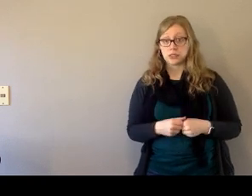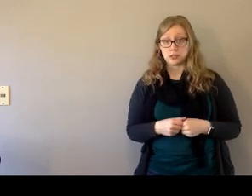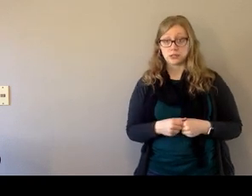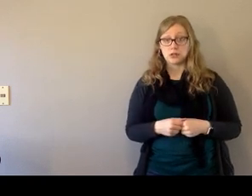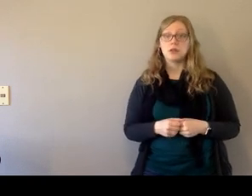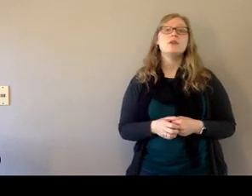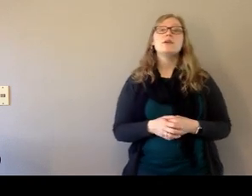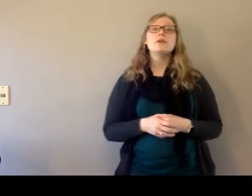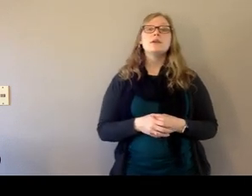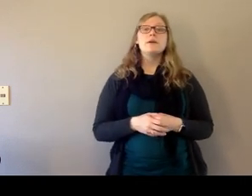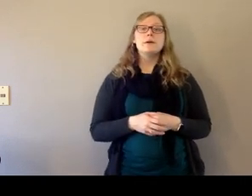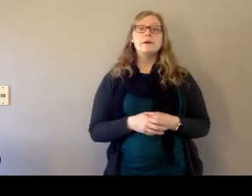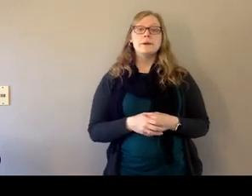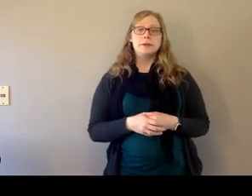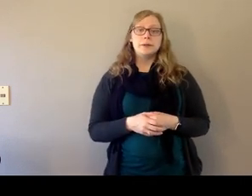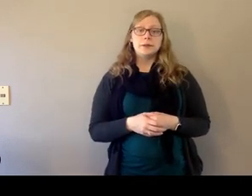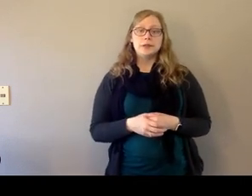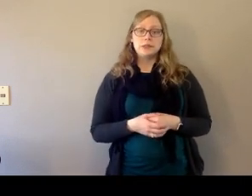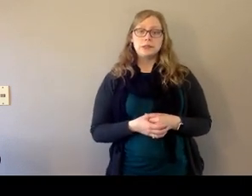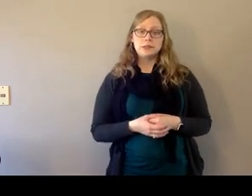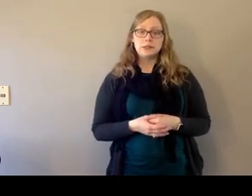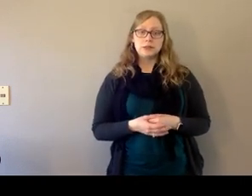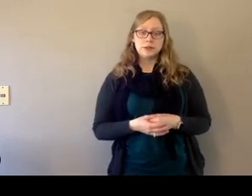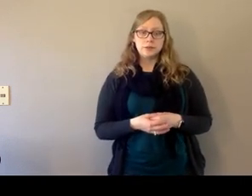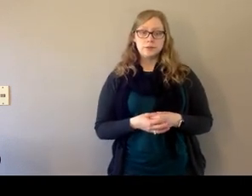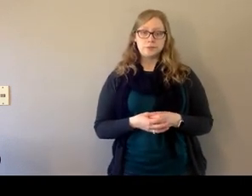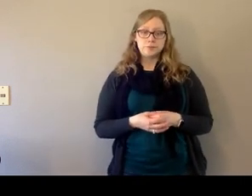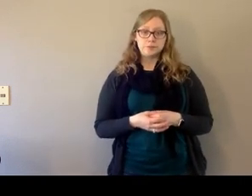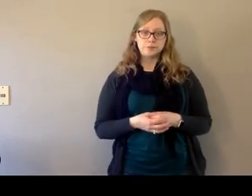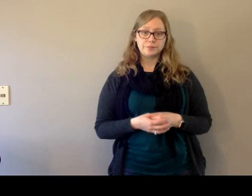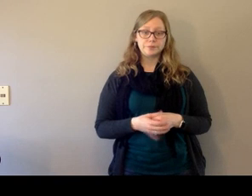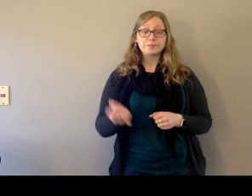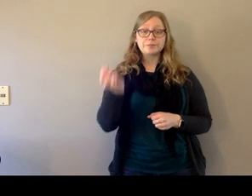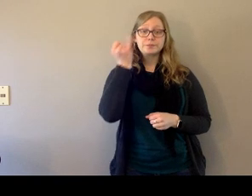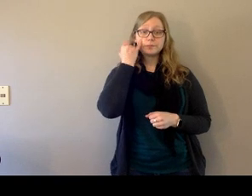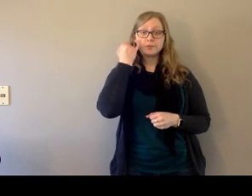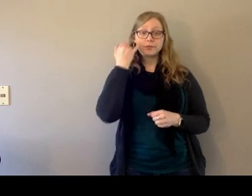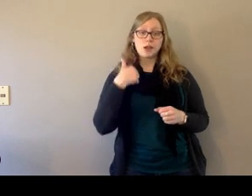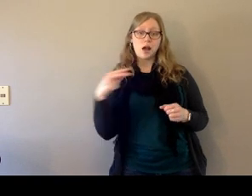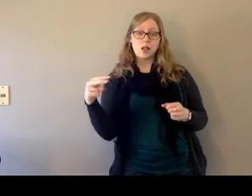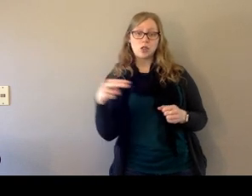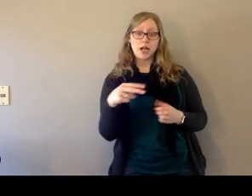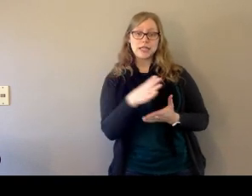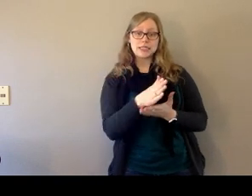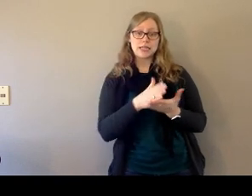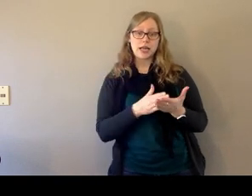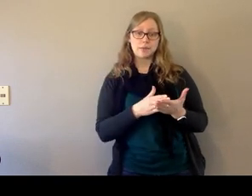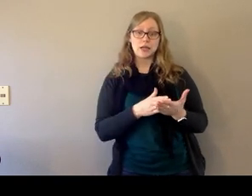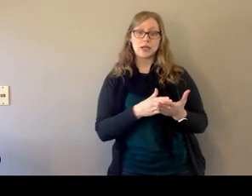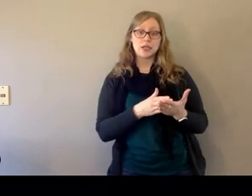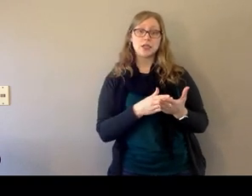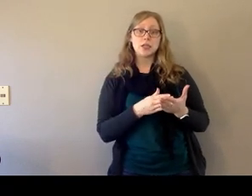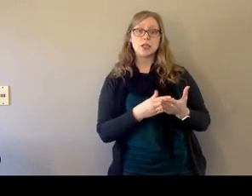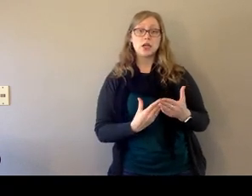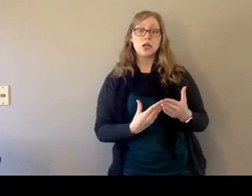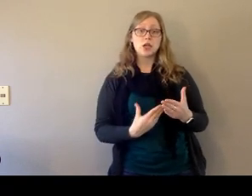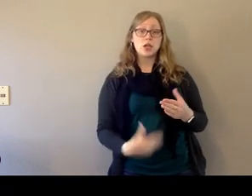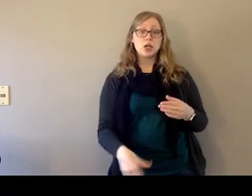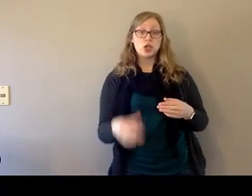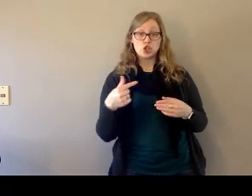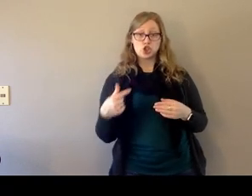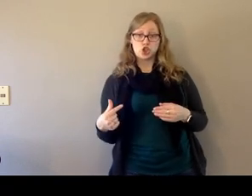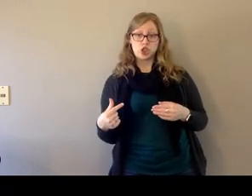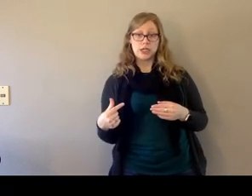So let's look at the next bit. So if I look at this segment G to I, I'm going up